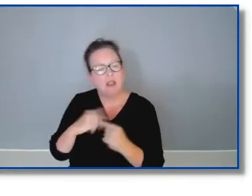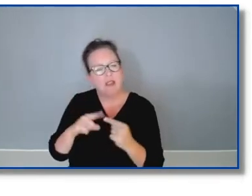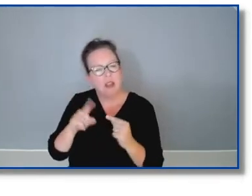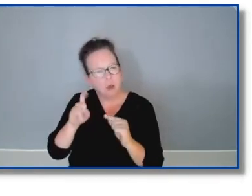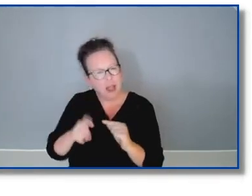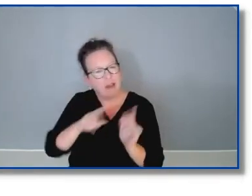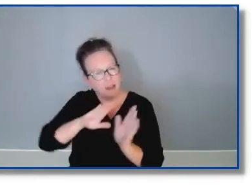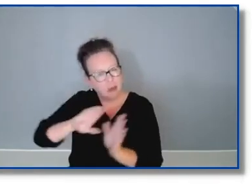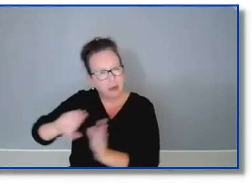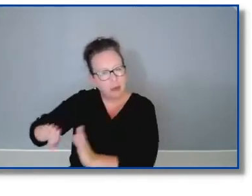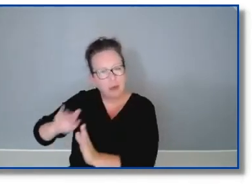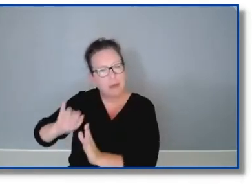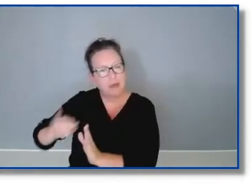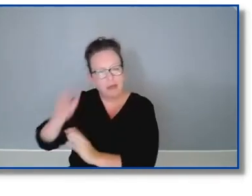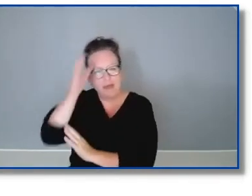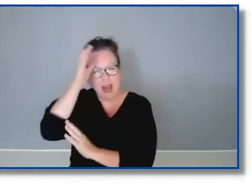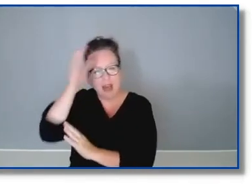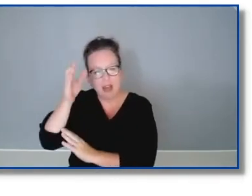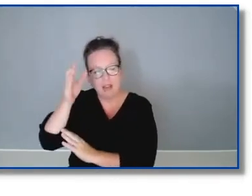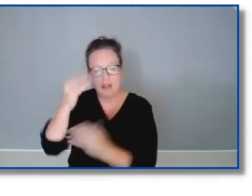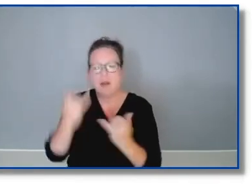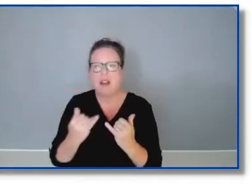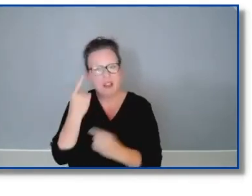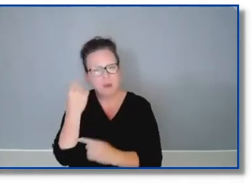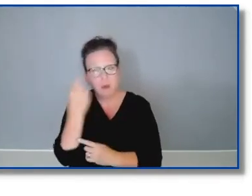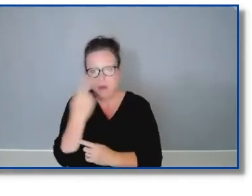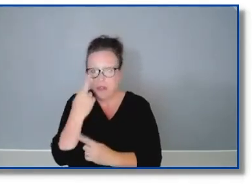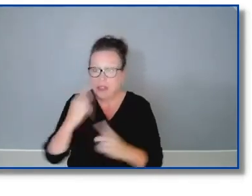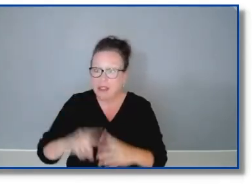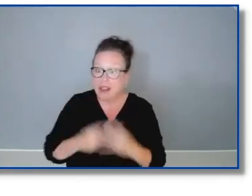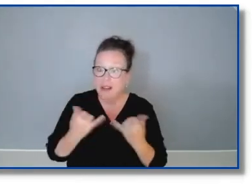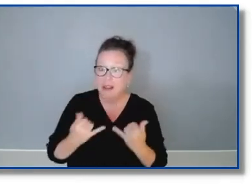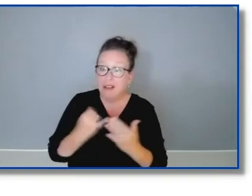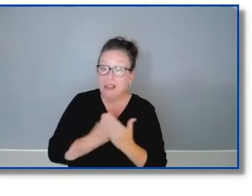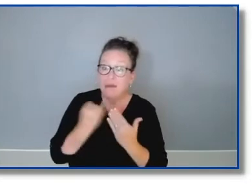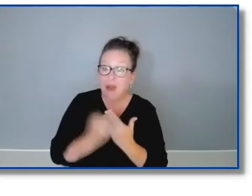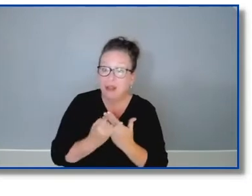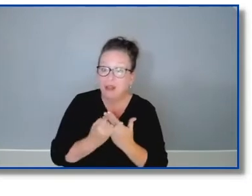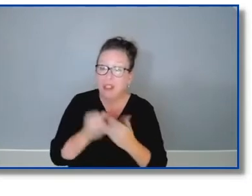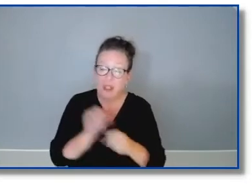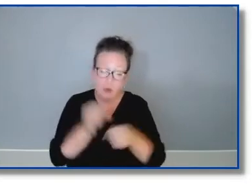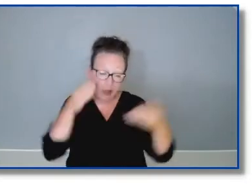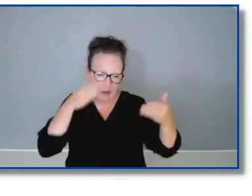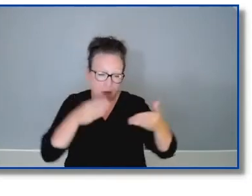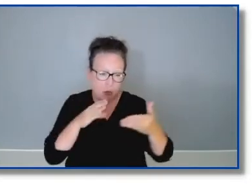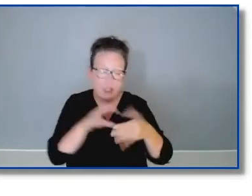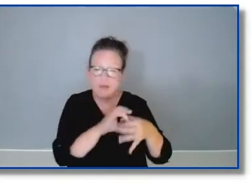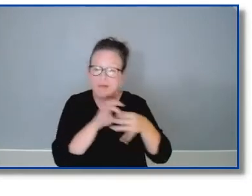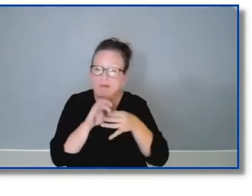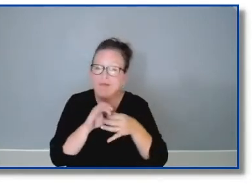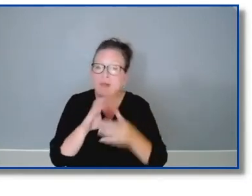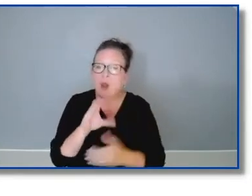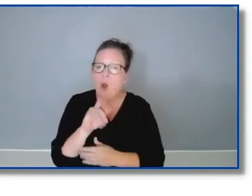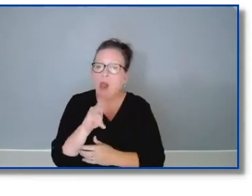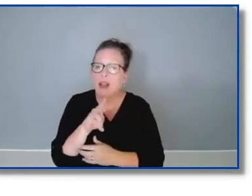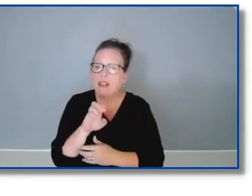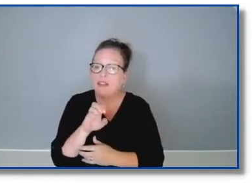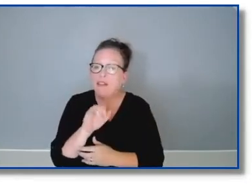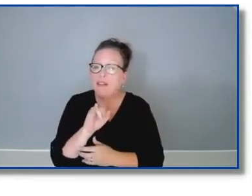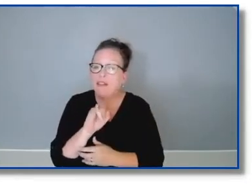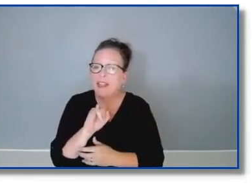logic, and that's one of the reasons why I started working with collective intelligence. On the other hand, I was thinking about this